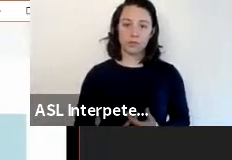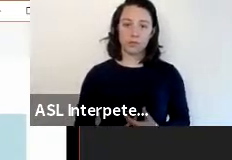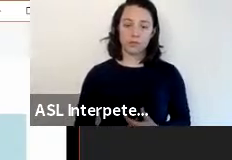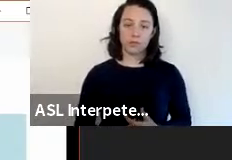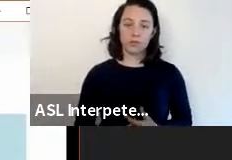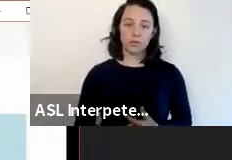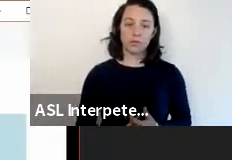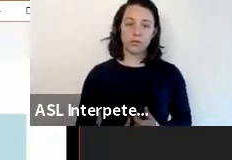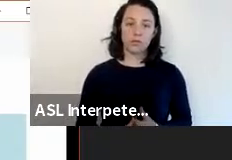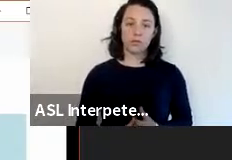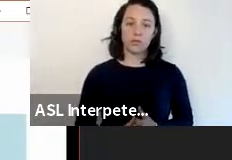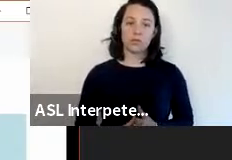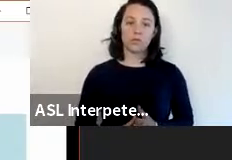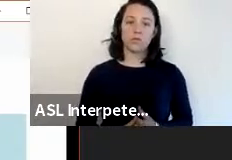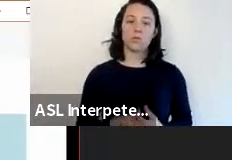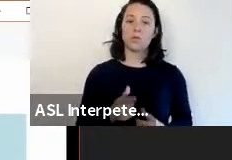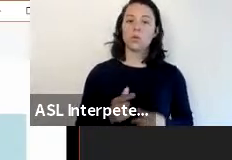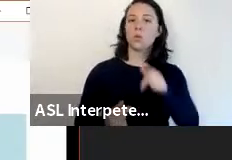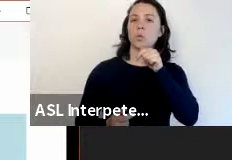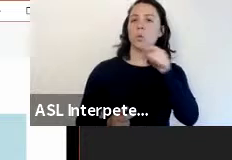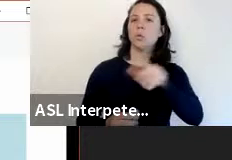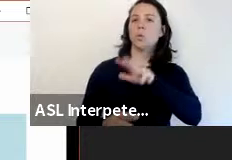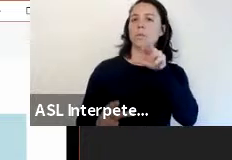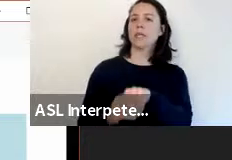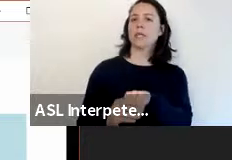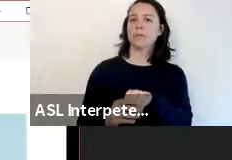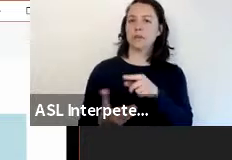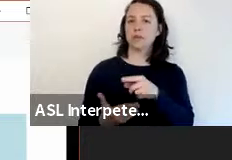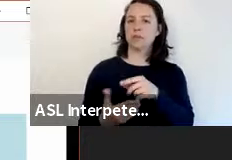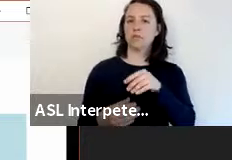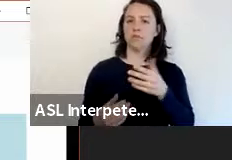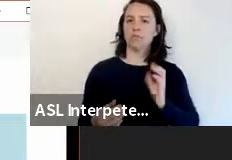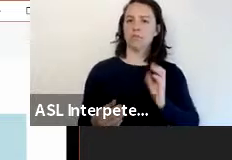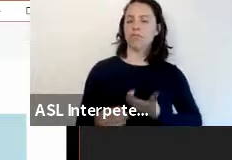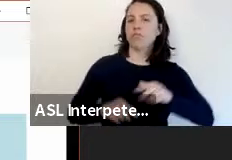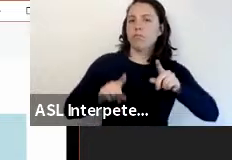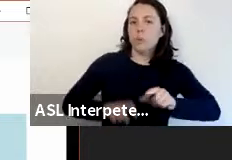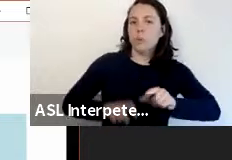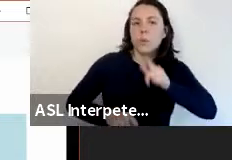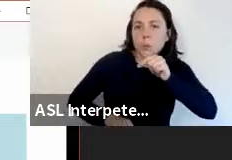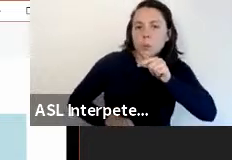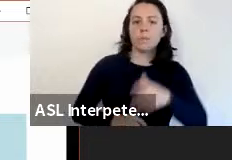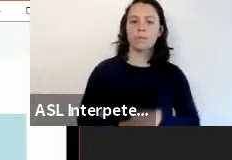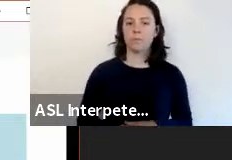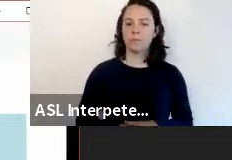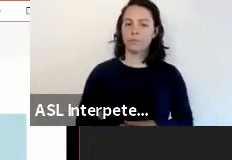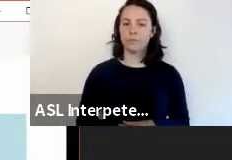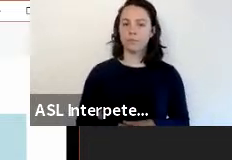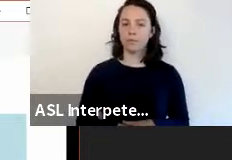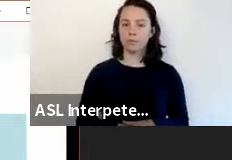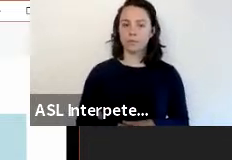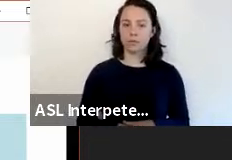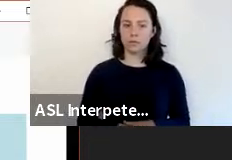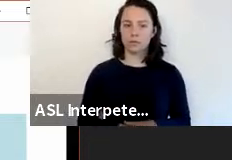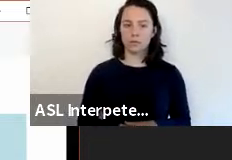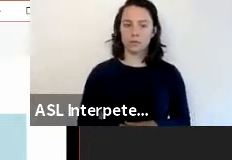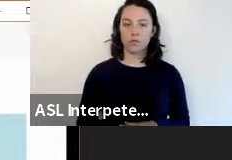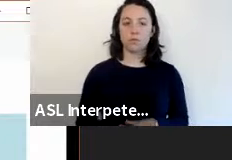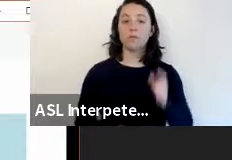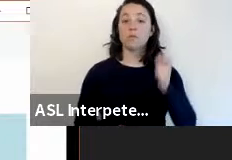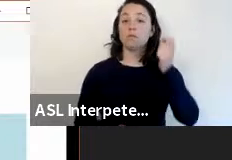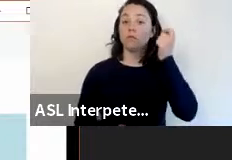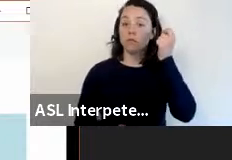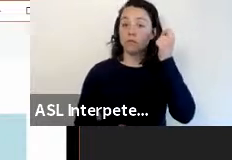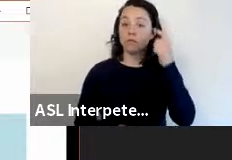So who were the participants of these in these trials? So of note, there were close to